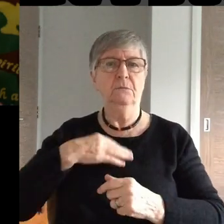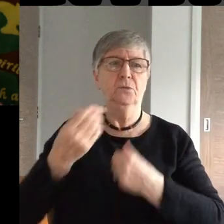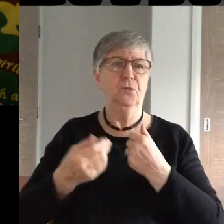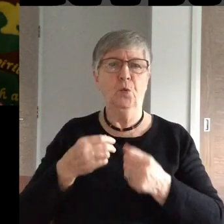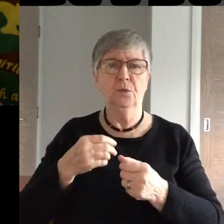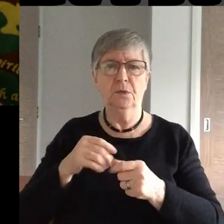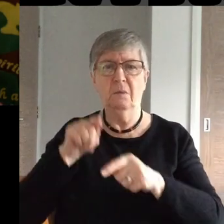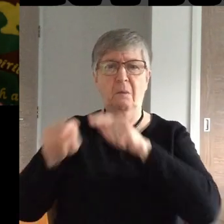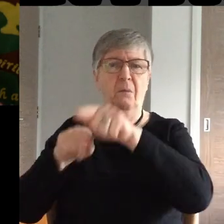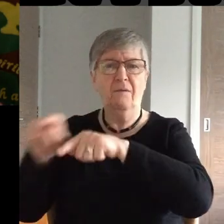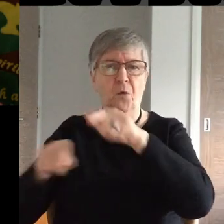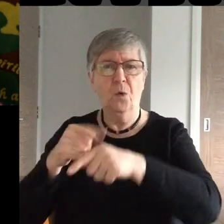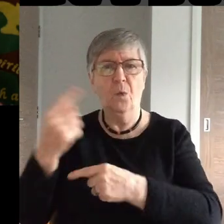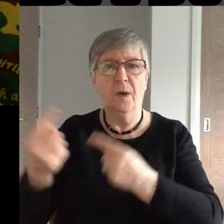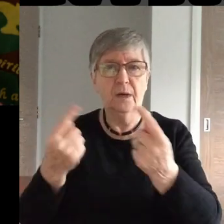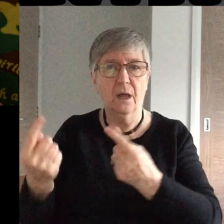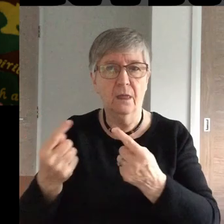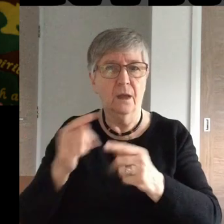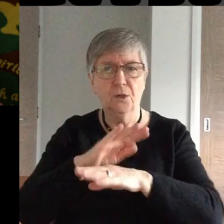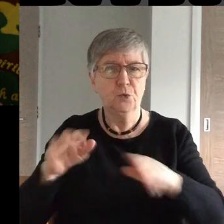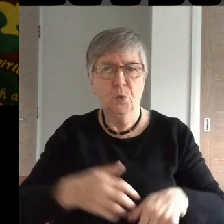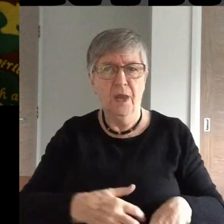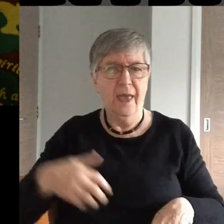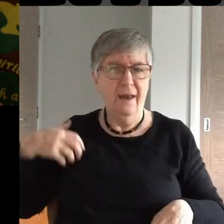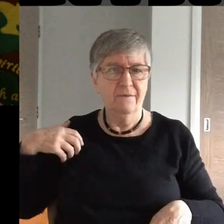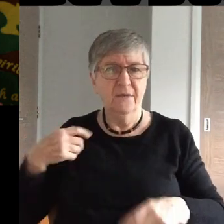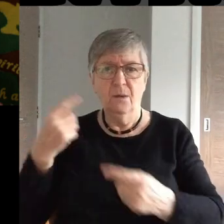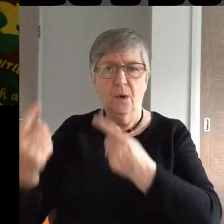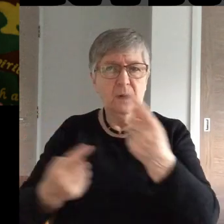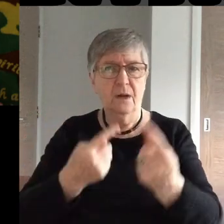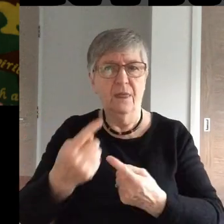provoke one another. Don't envy."